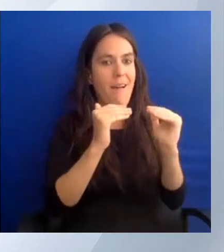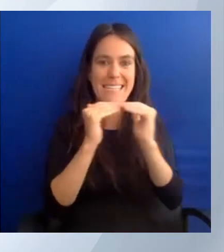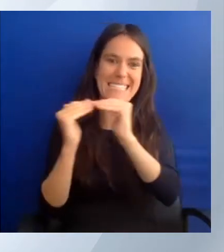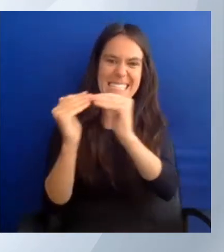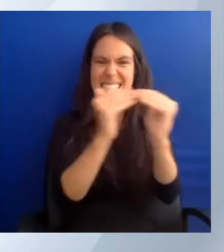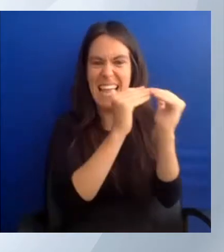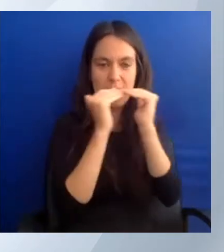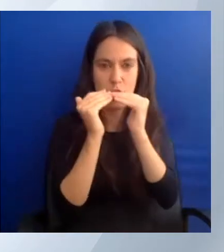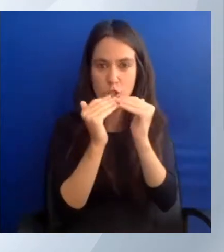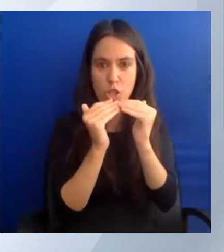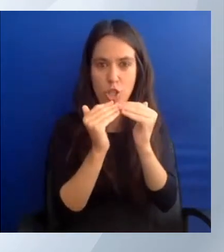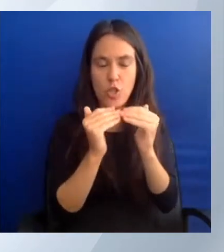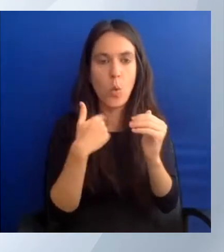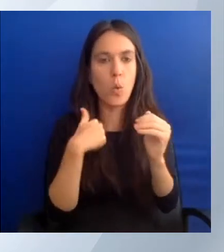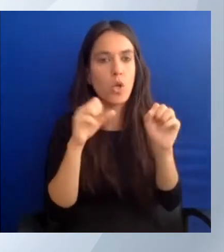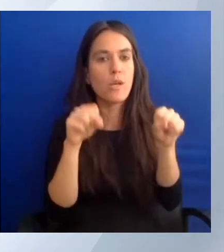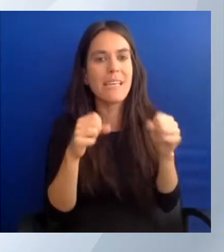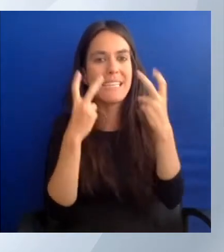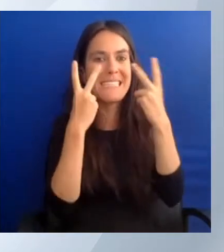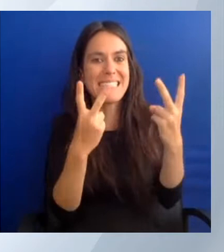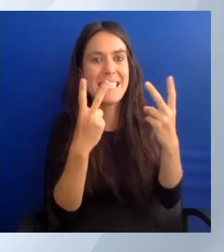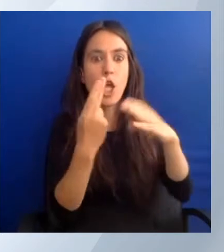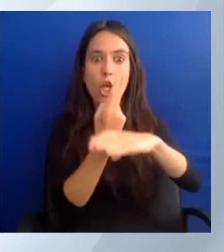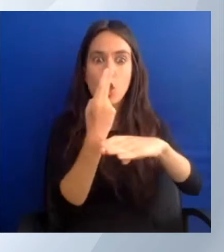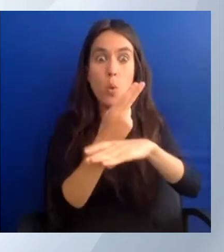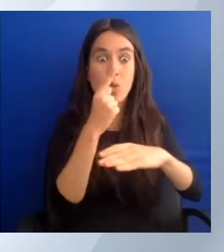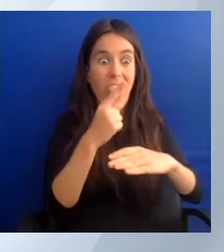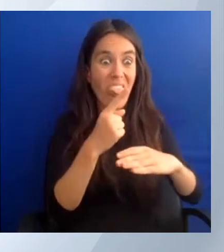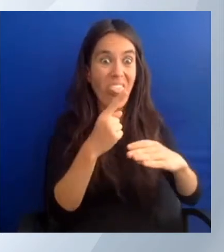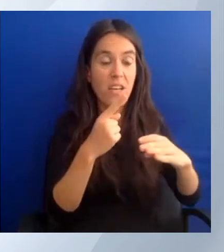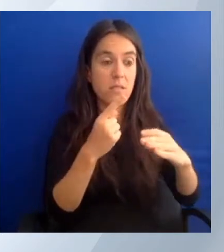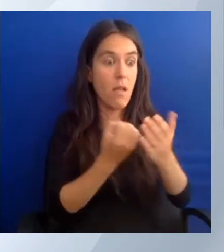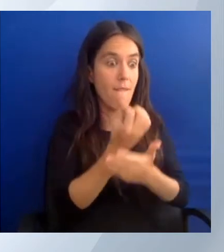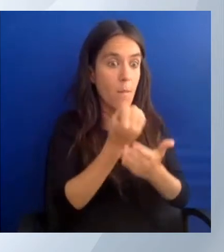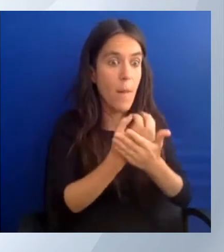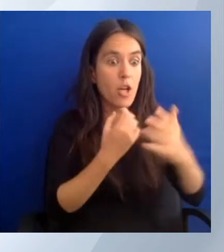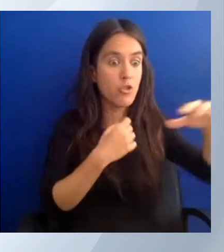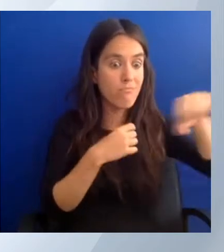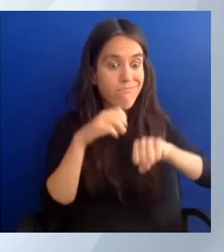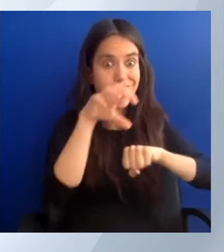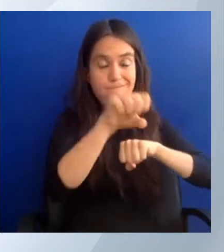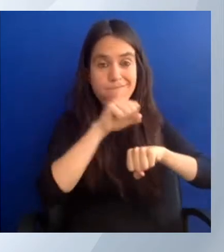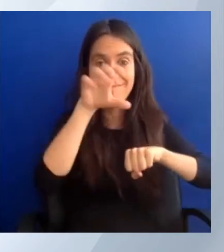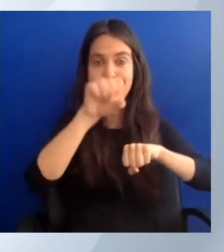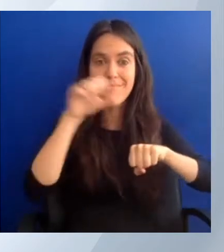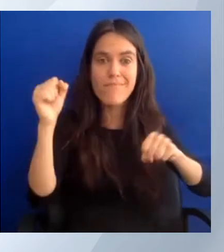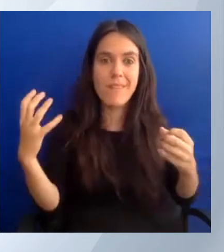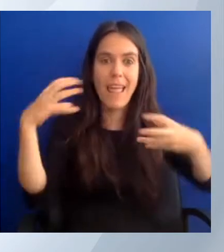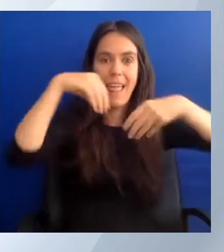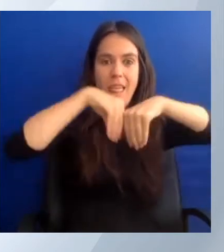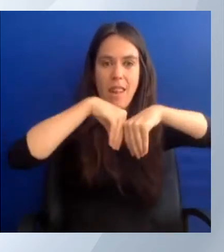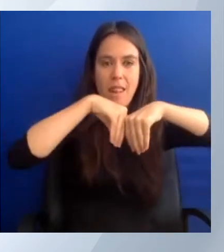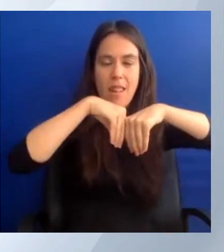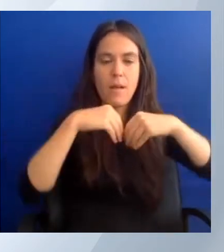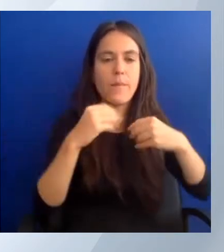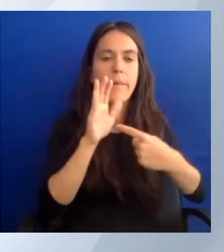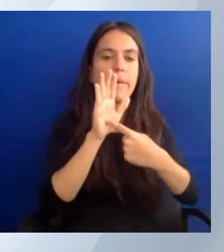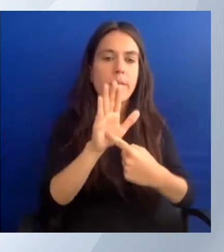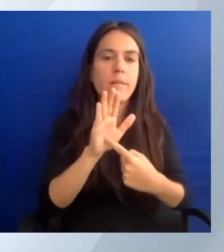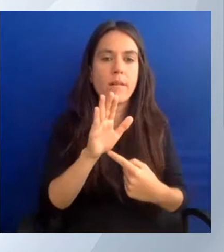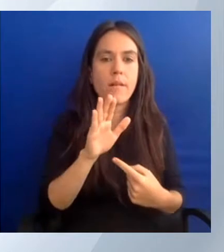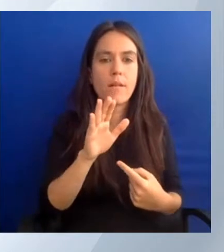you can make use of these building blocks in any of code and frameworks. Like for example, you have Go, Node,